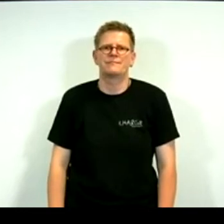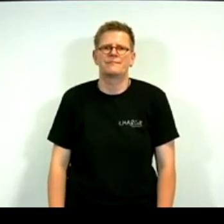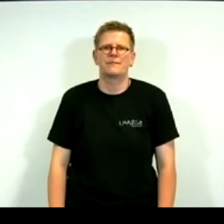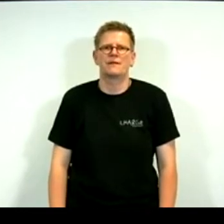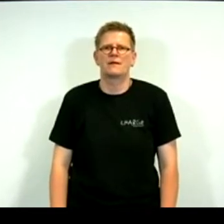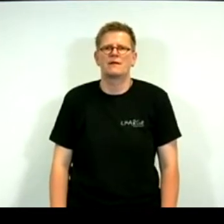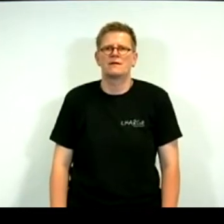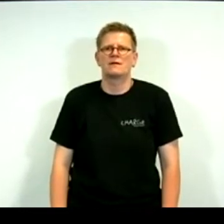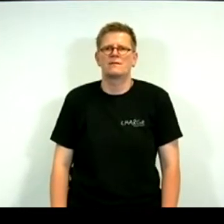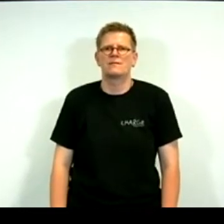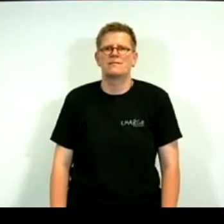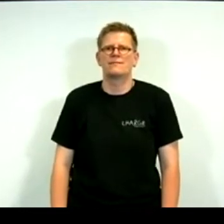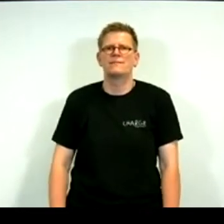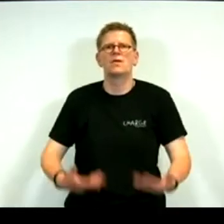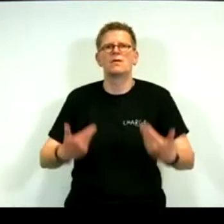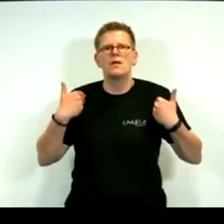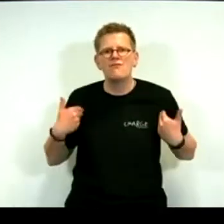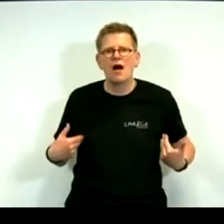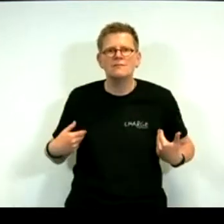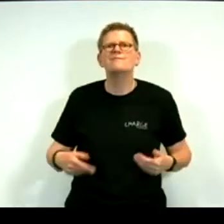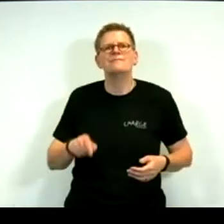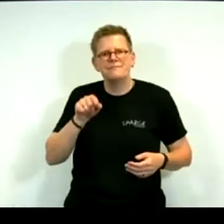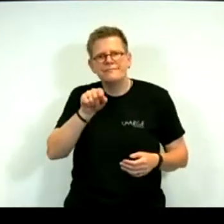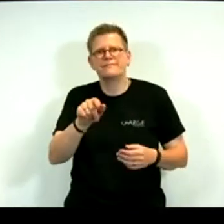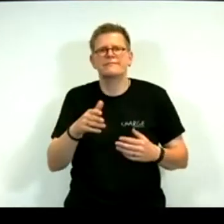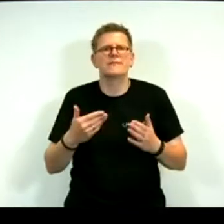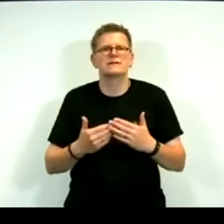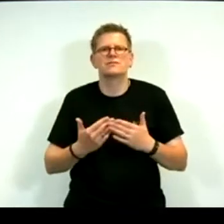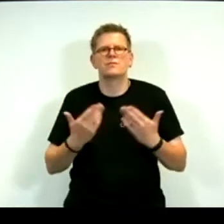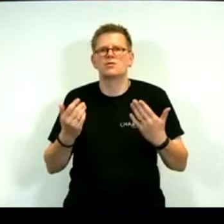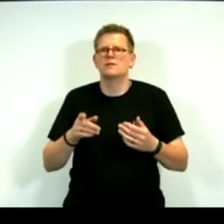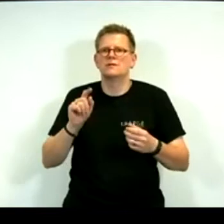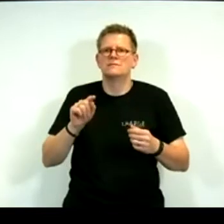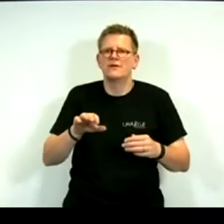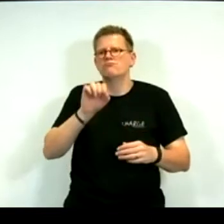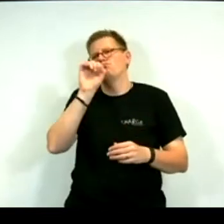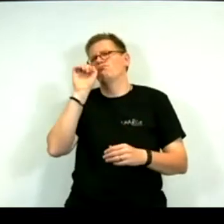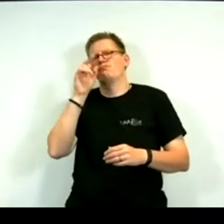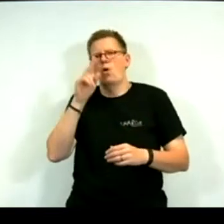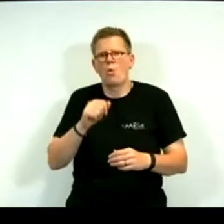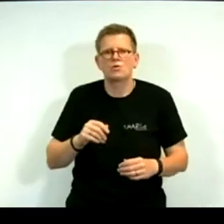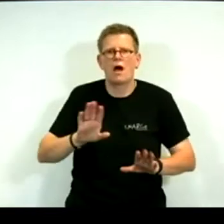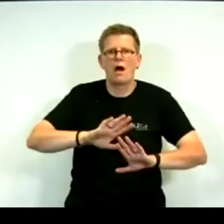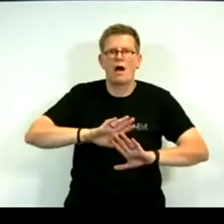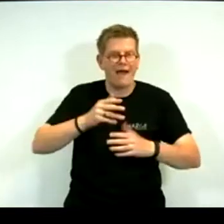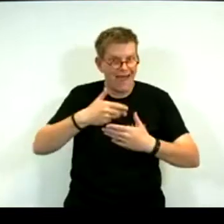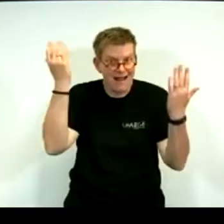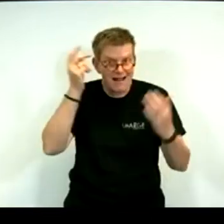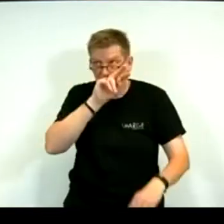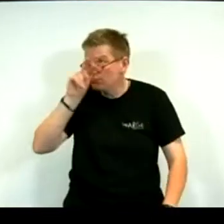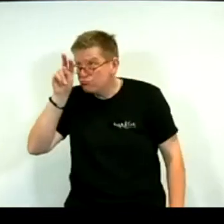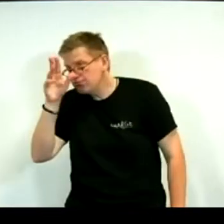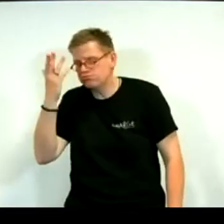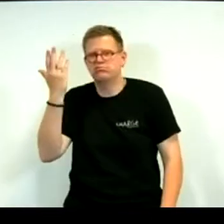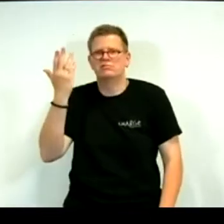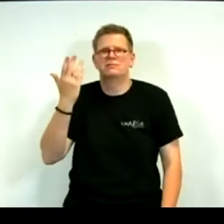back and looking at bright light, are very common. The extending back is because they are so